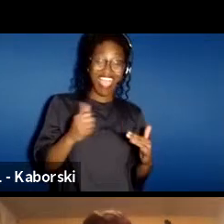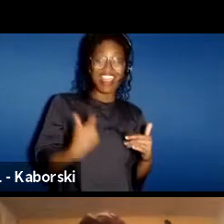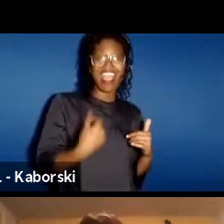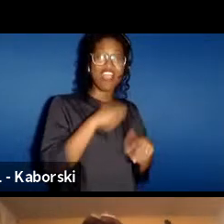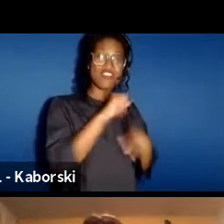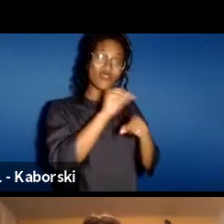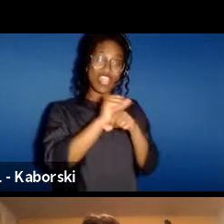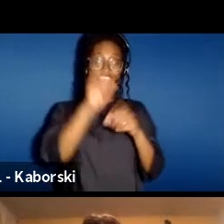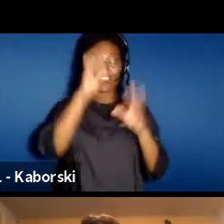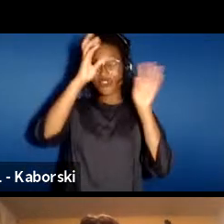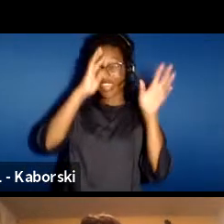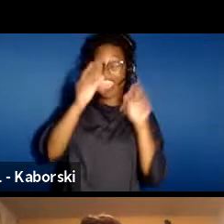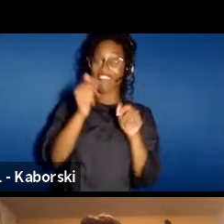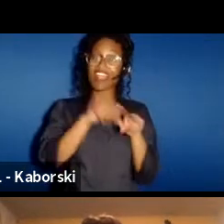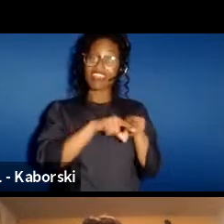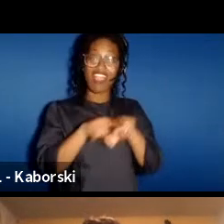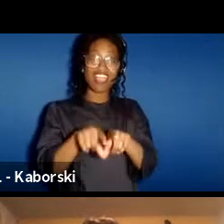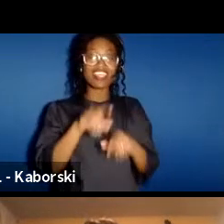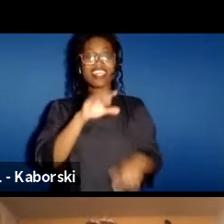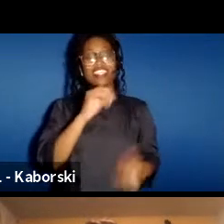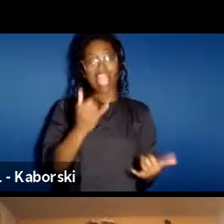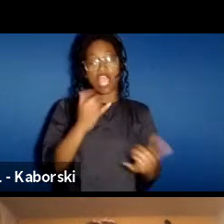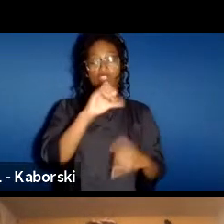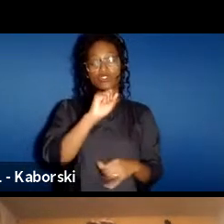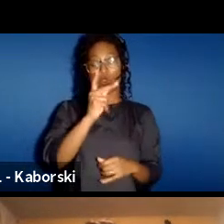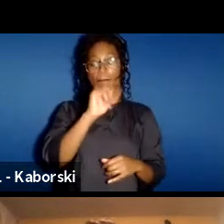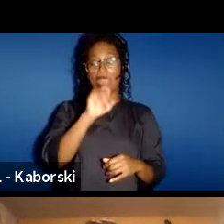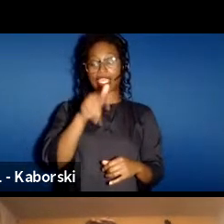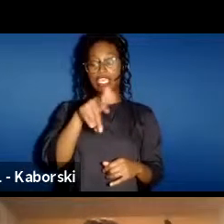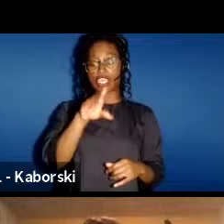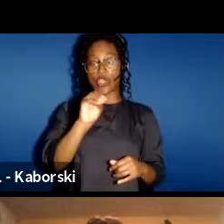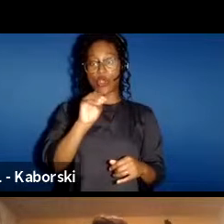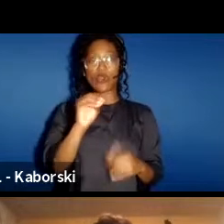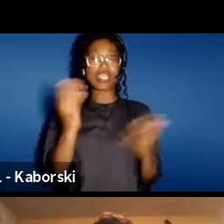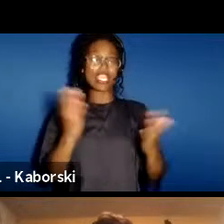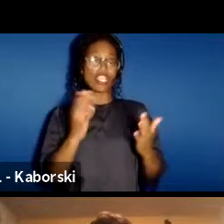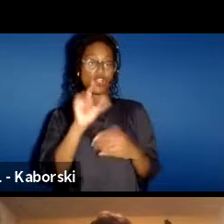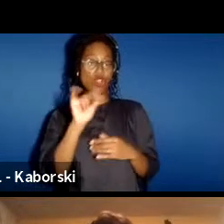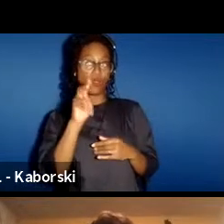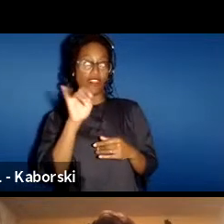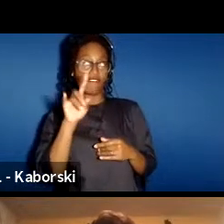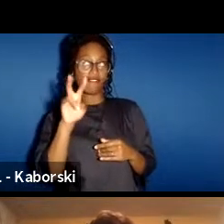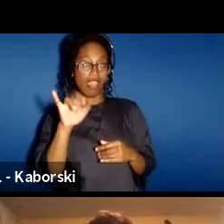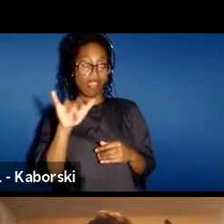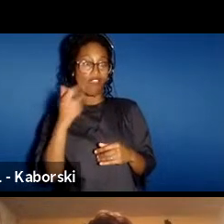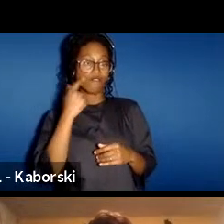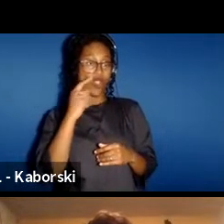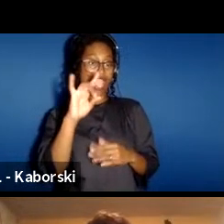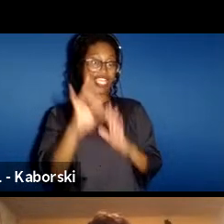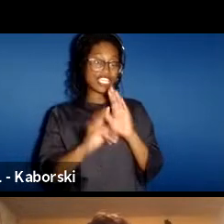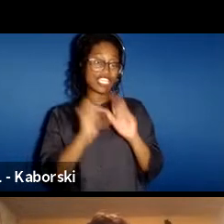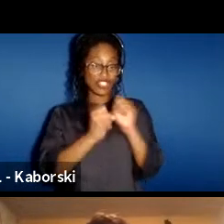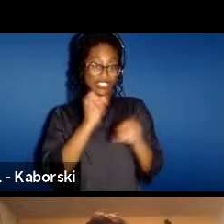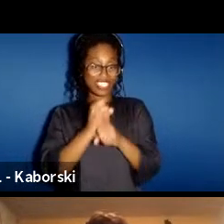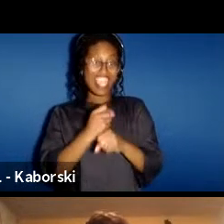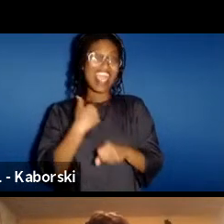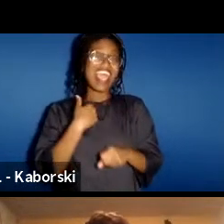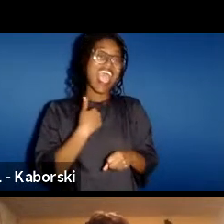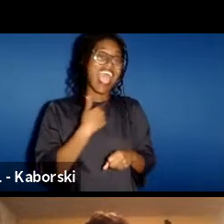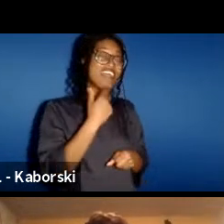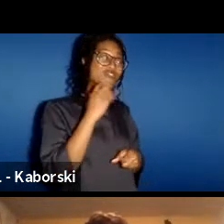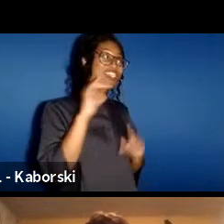at Creative Alliance, which is now Scapecchio here in Louisville, for about 8 years, and had gotten my MBA at U of L, go